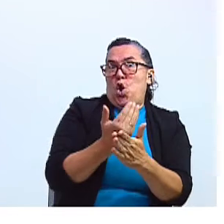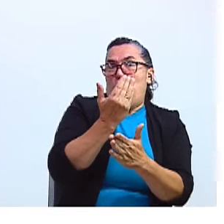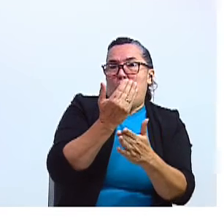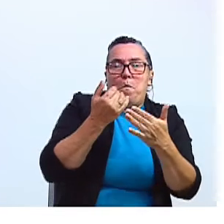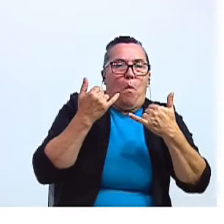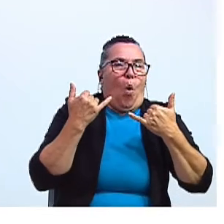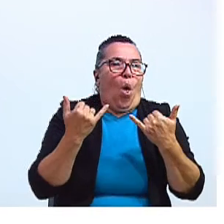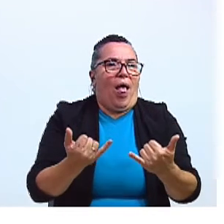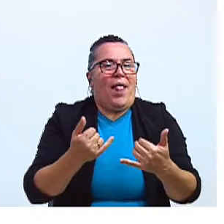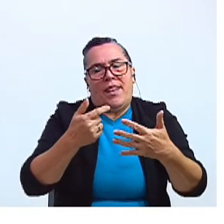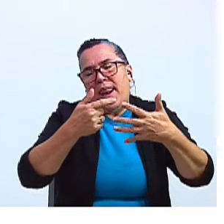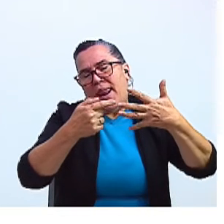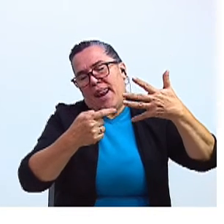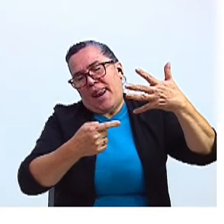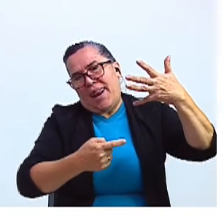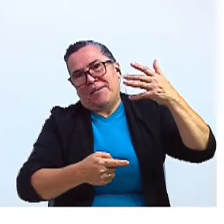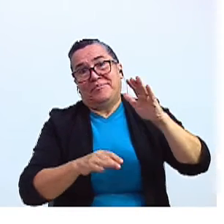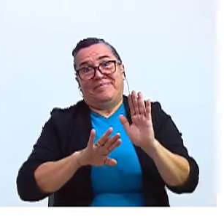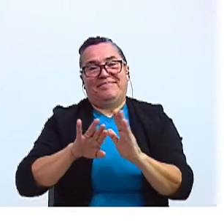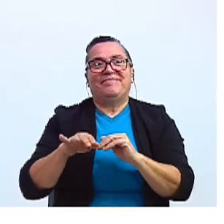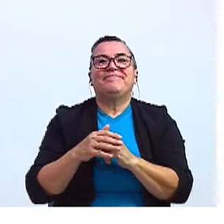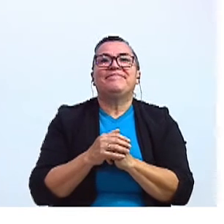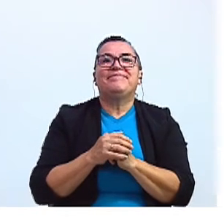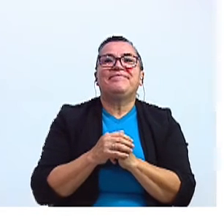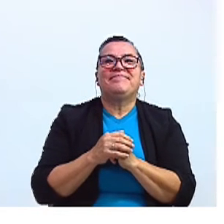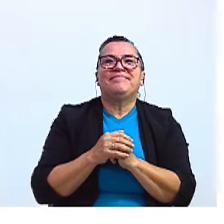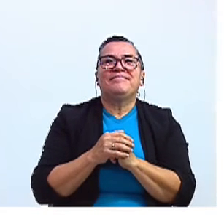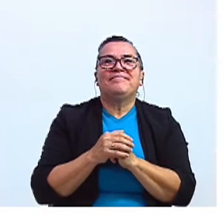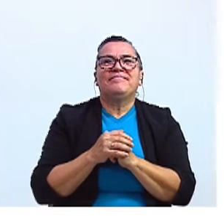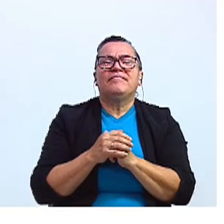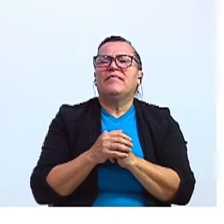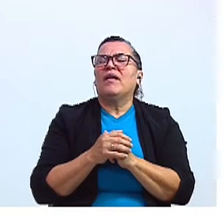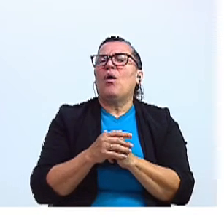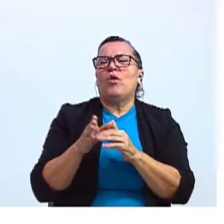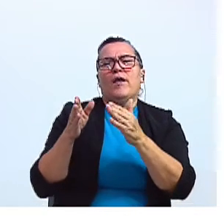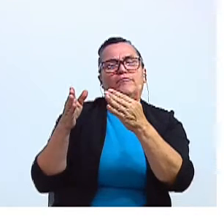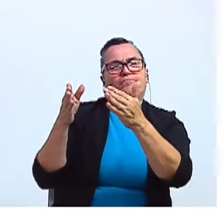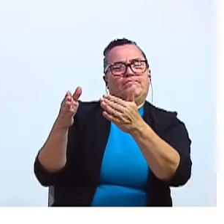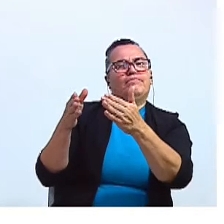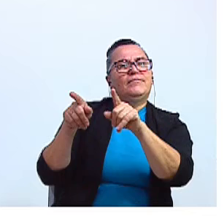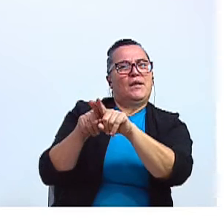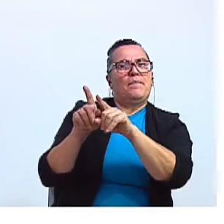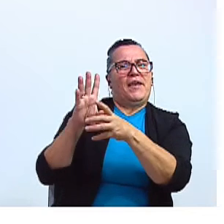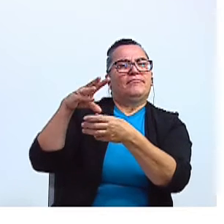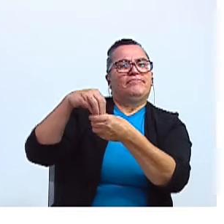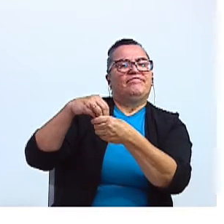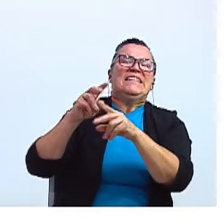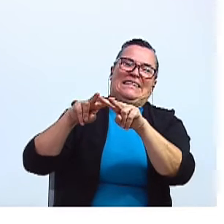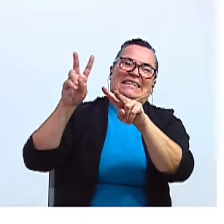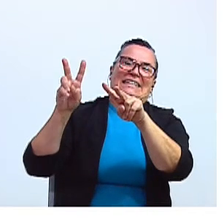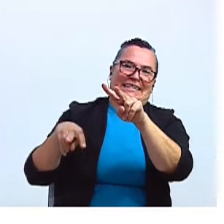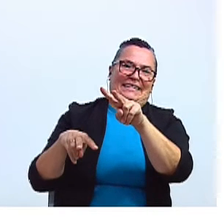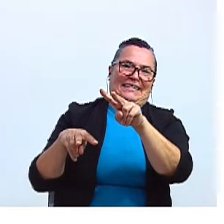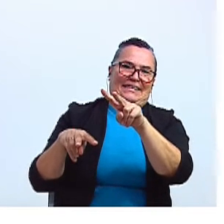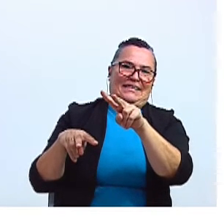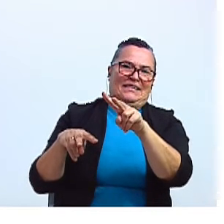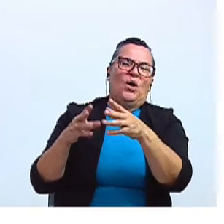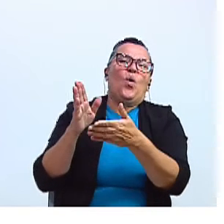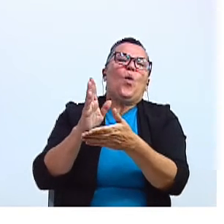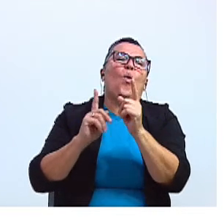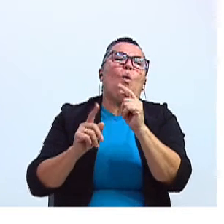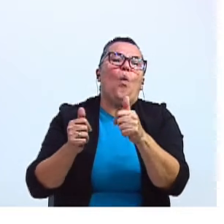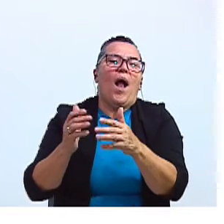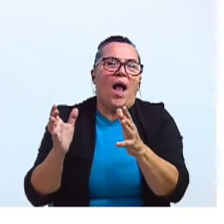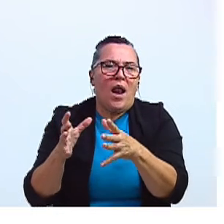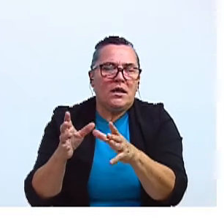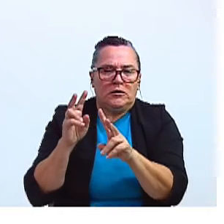modern, etc. Next. So we are going to include some disadvantages. What are some disadvantages